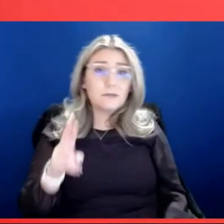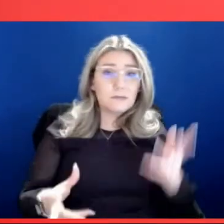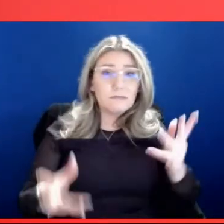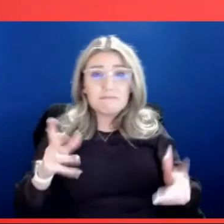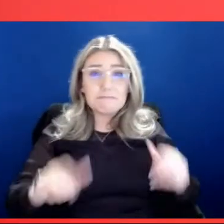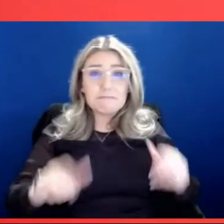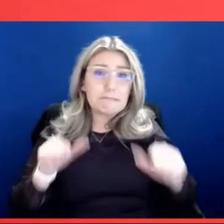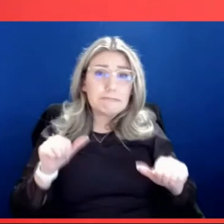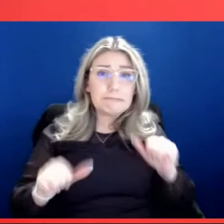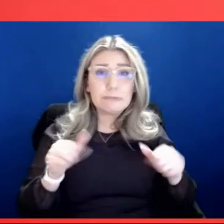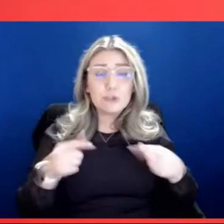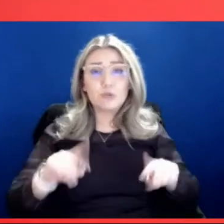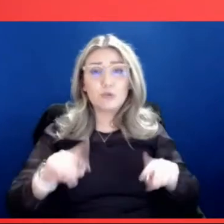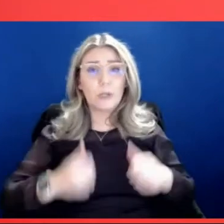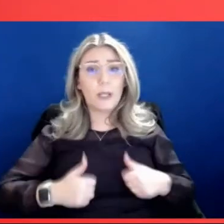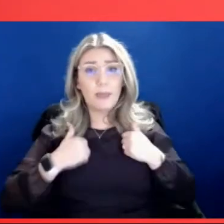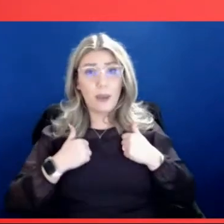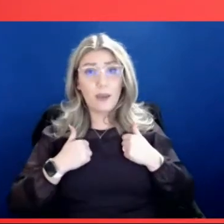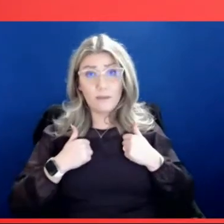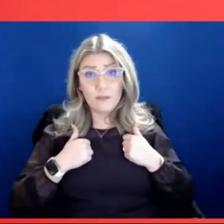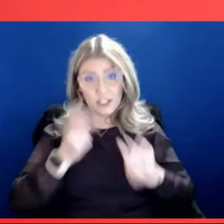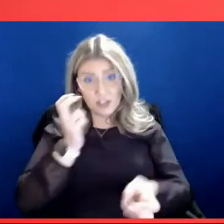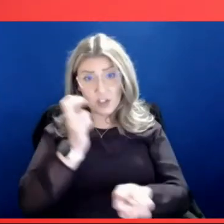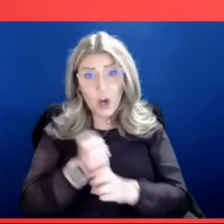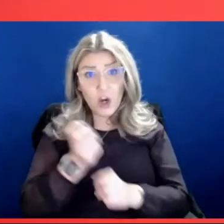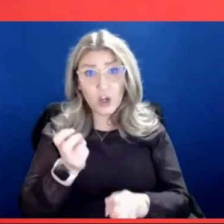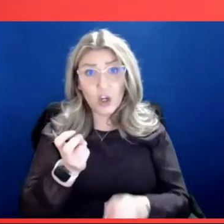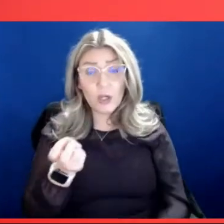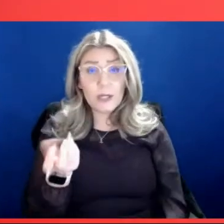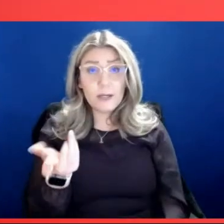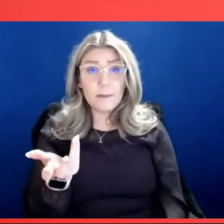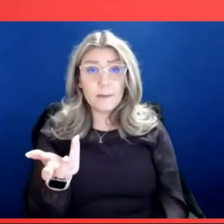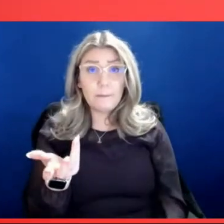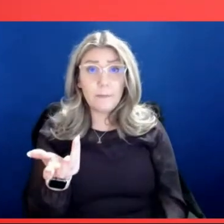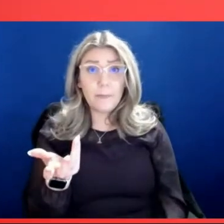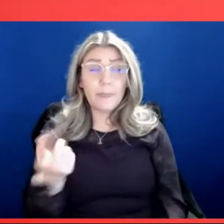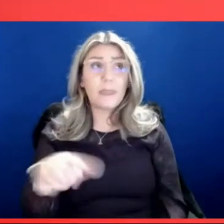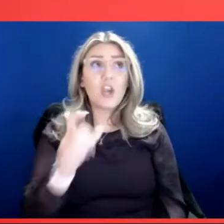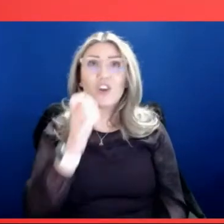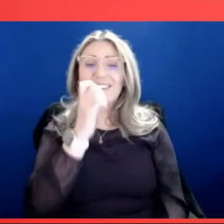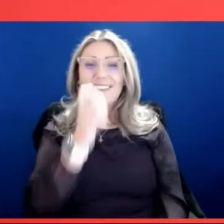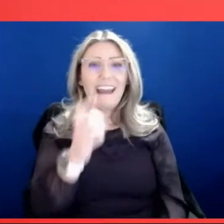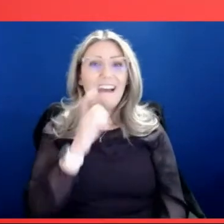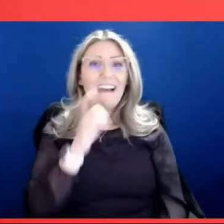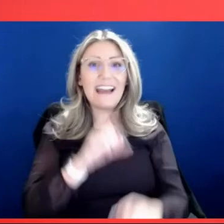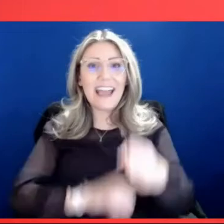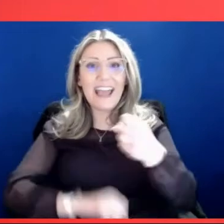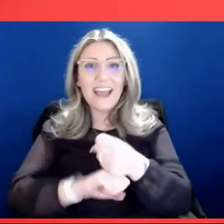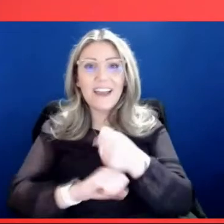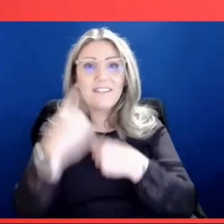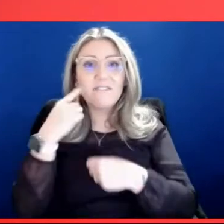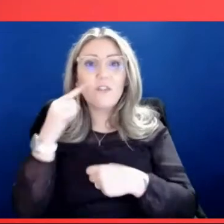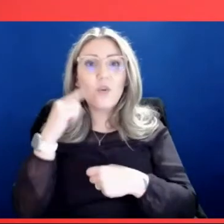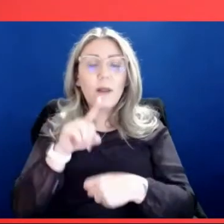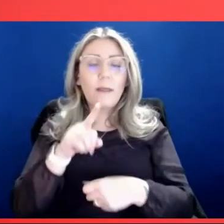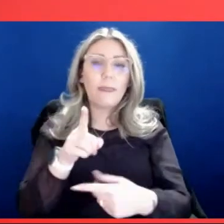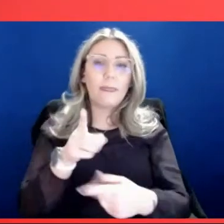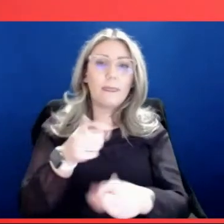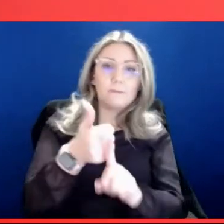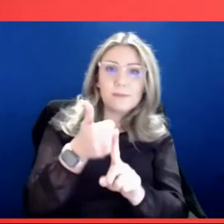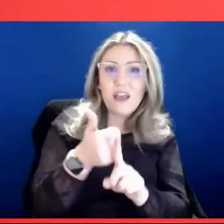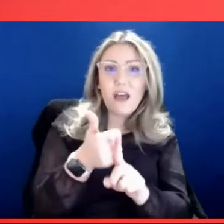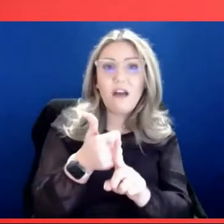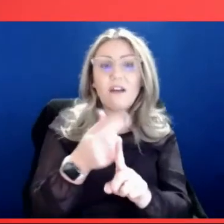life, it's harder. It's, they're not advocating for themselves. Right. They're not seeking ways to